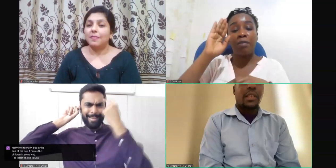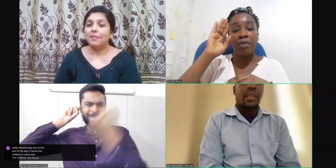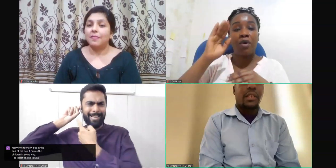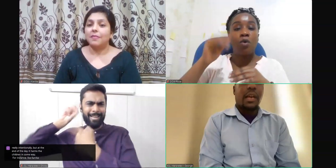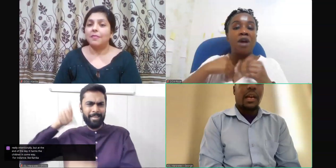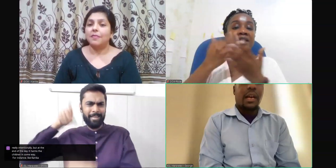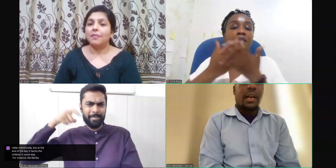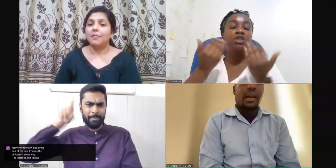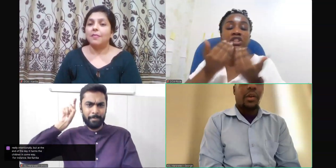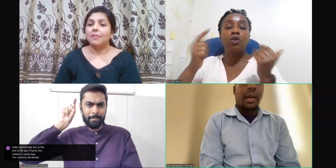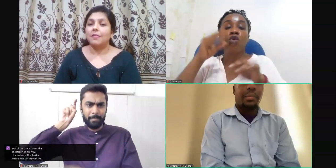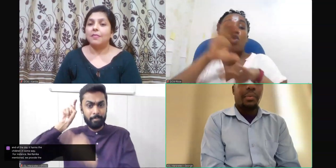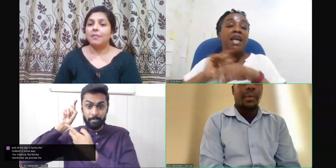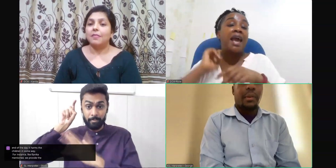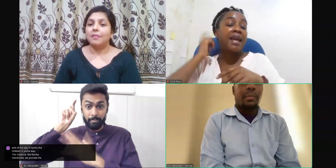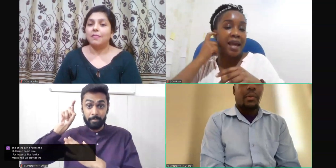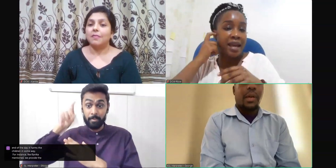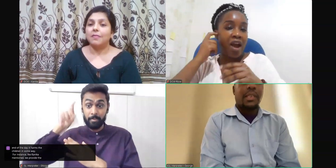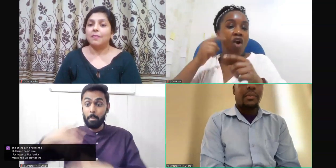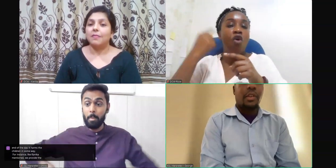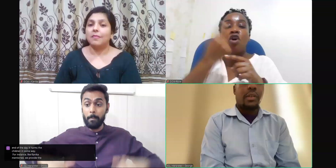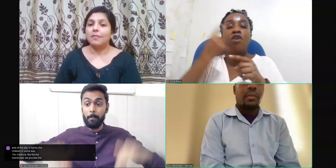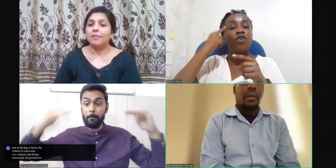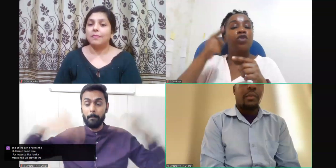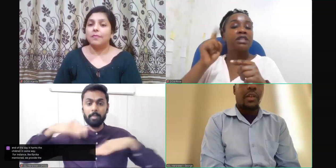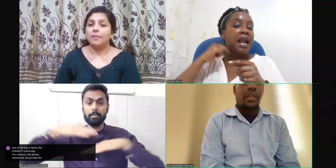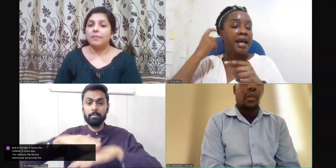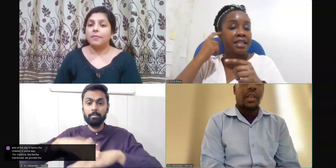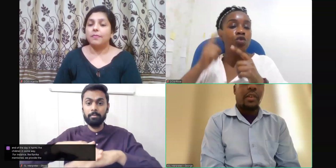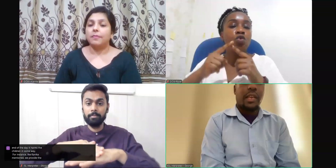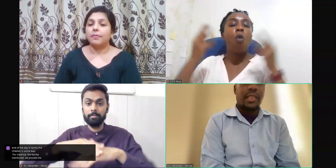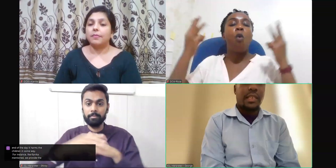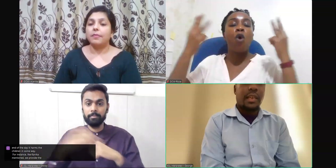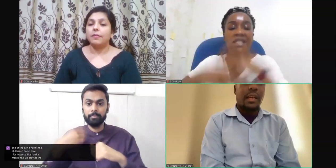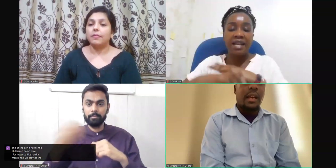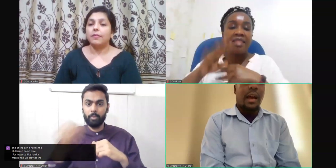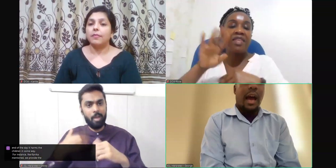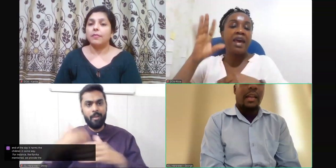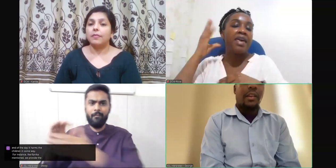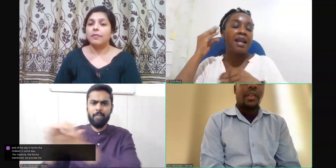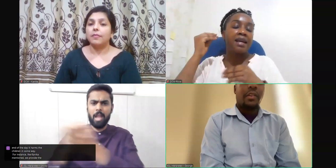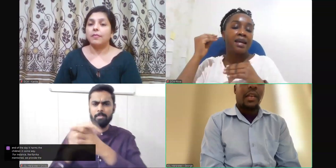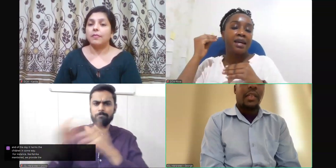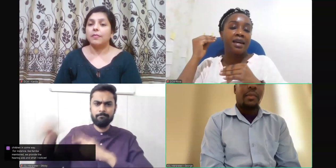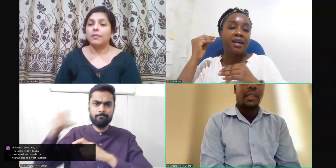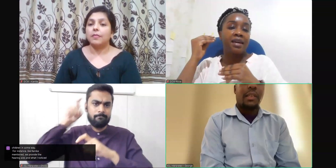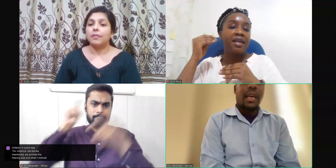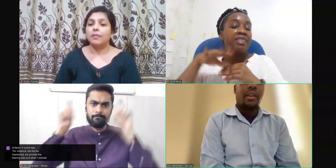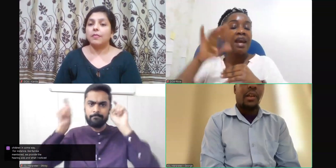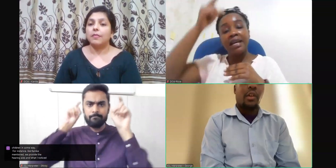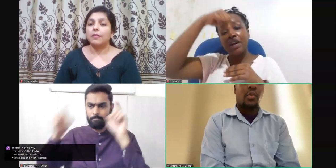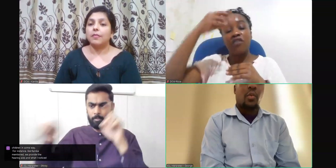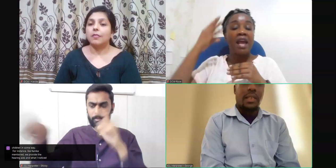what I've noticed growing up, we had some of our friends got hearing aids, and those hearing aids made